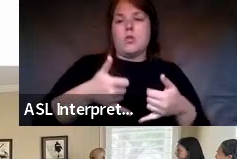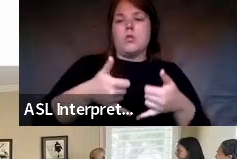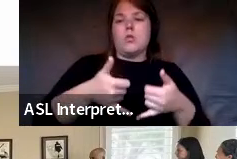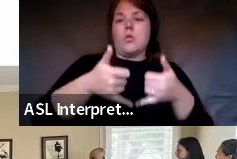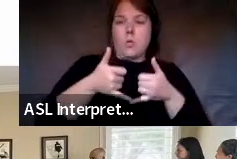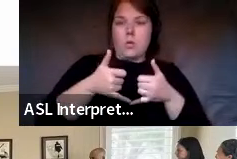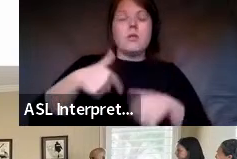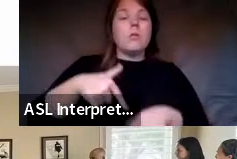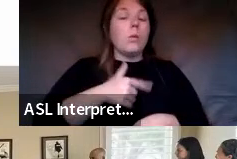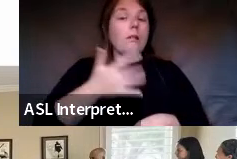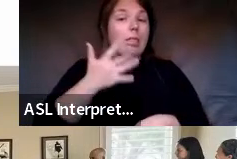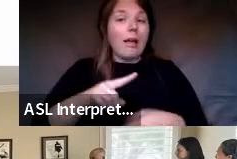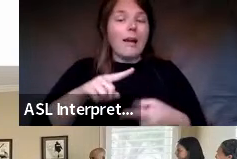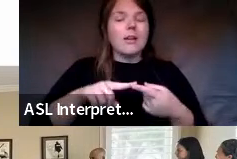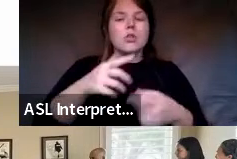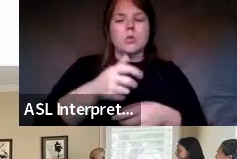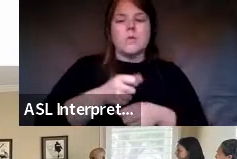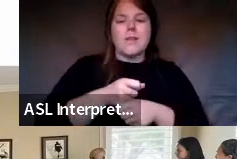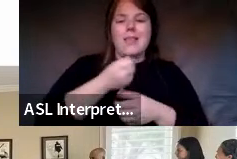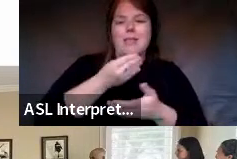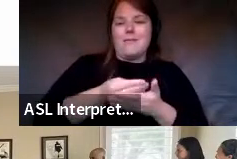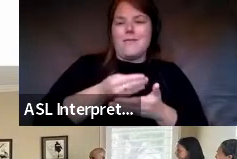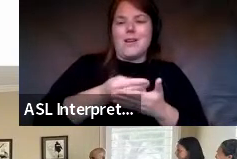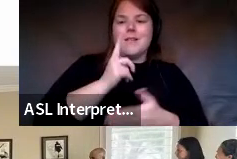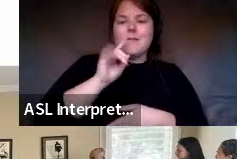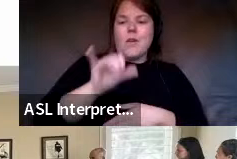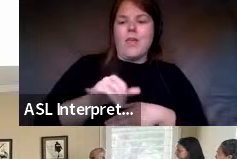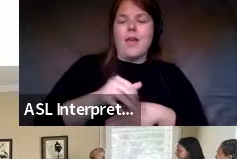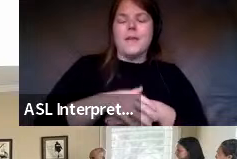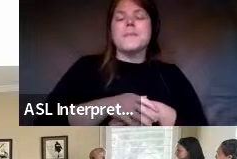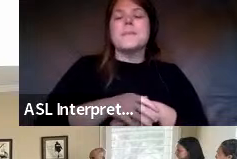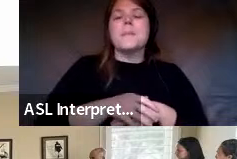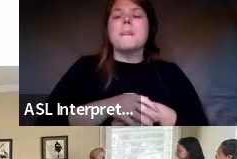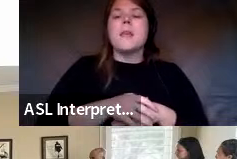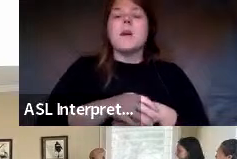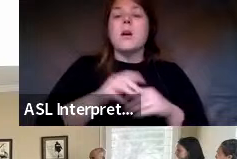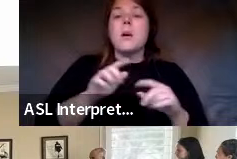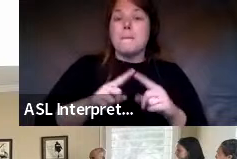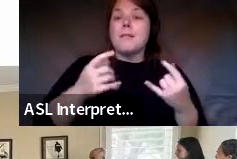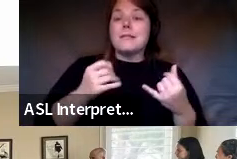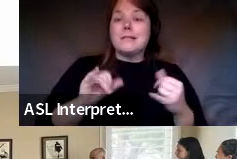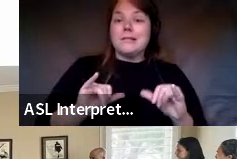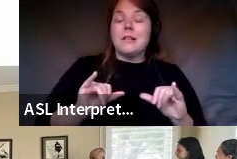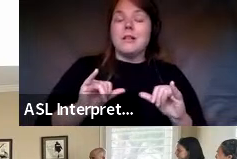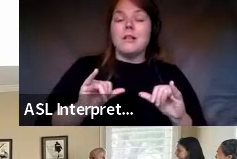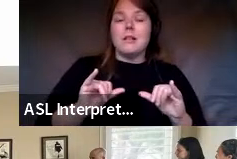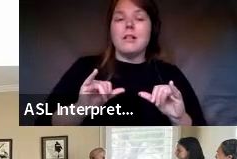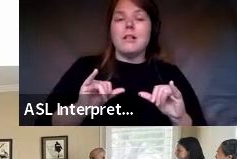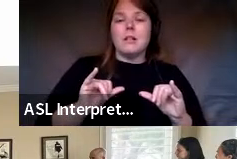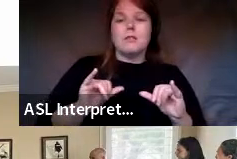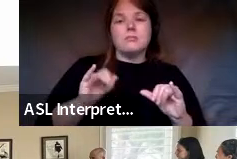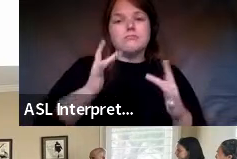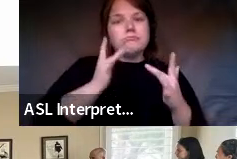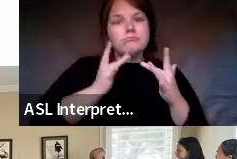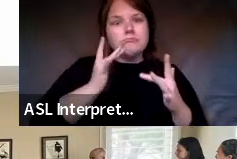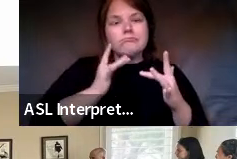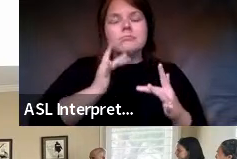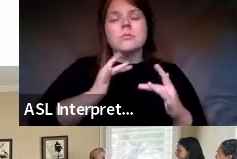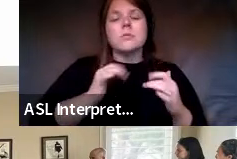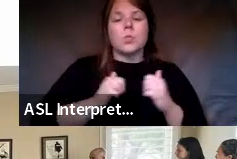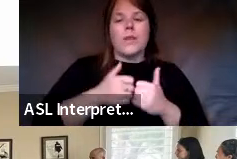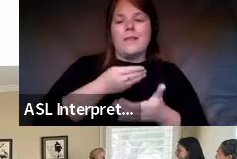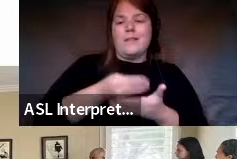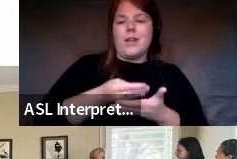fortunate to get the funding for this. But still, we are short in